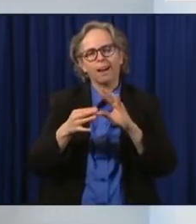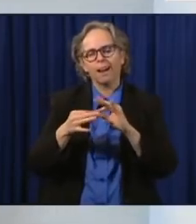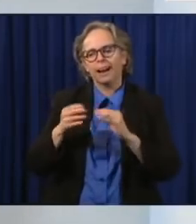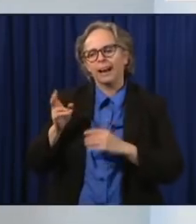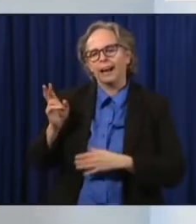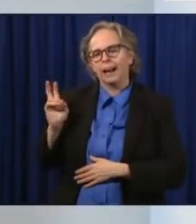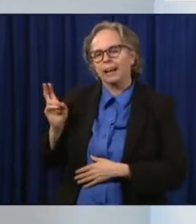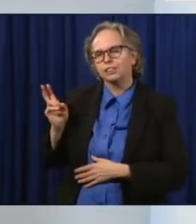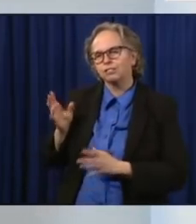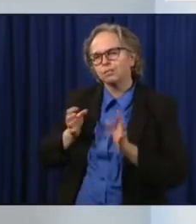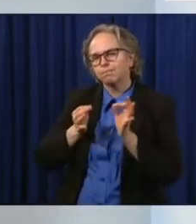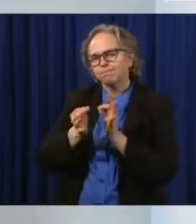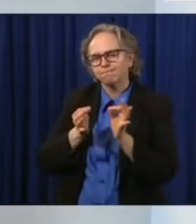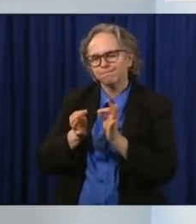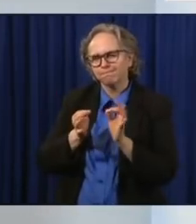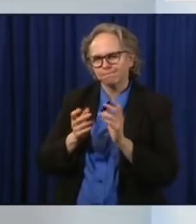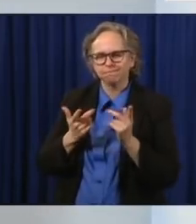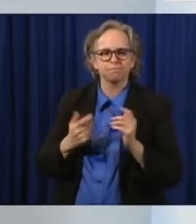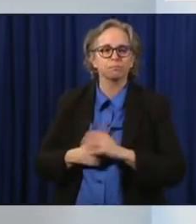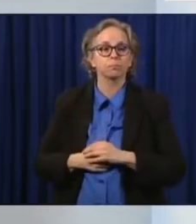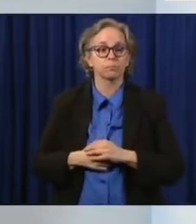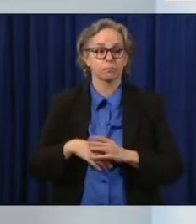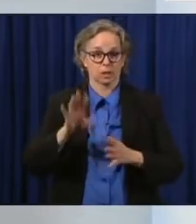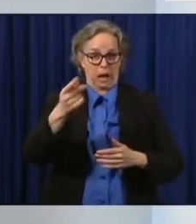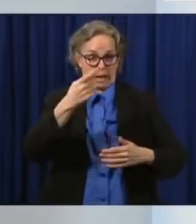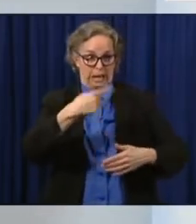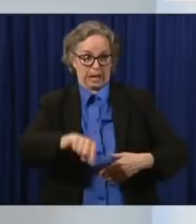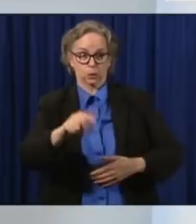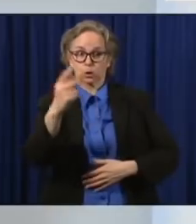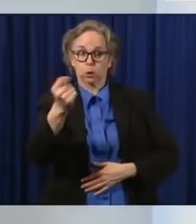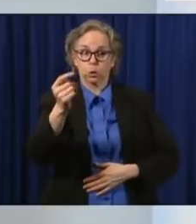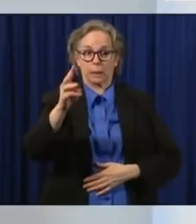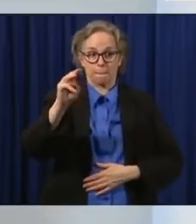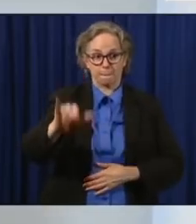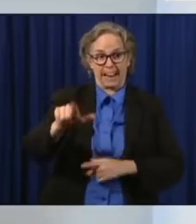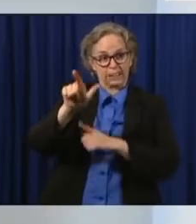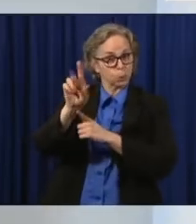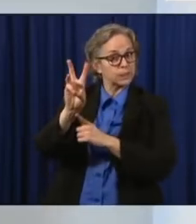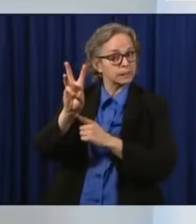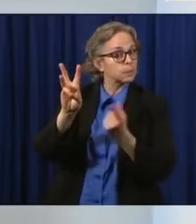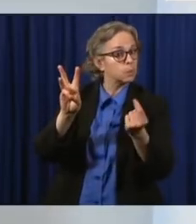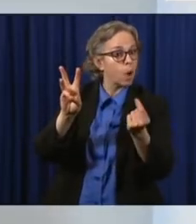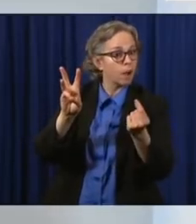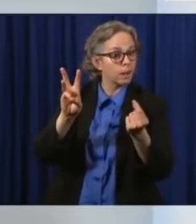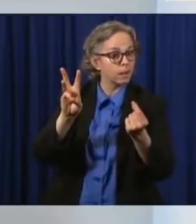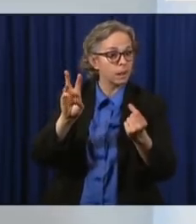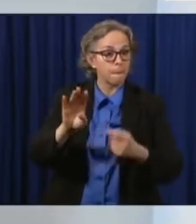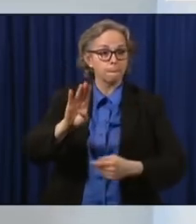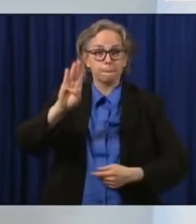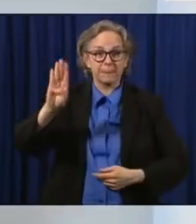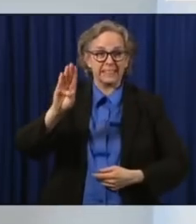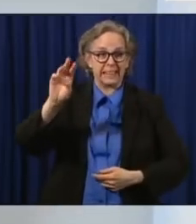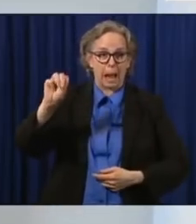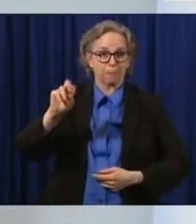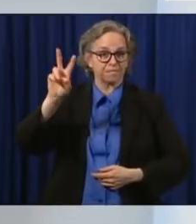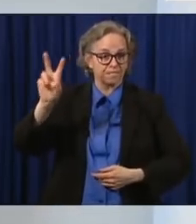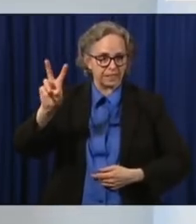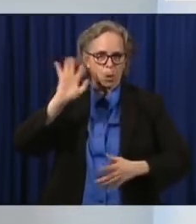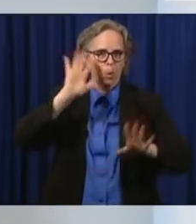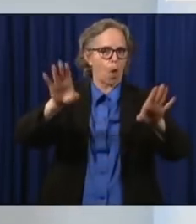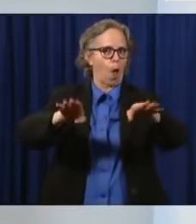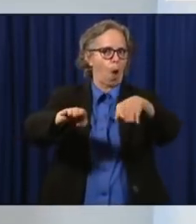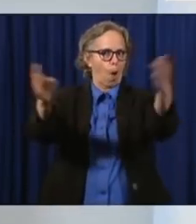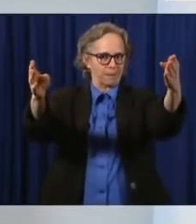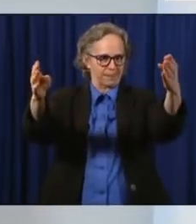the May the 26th, next Tuesday, BMVs across the state will be open.